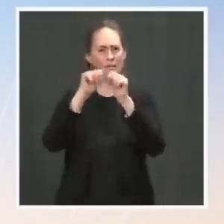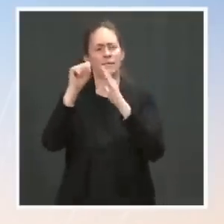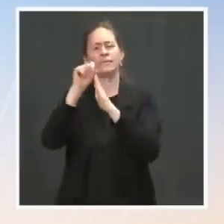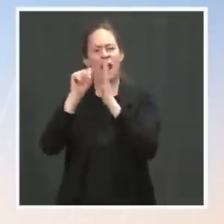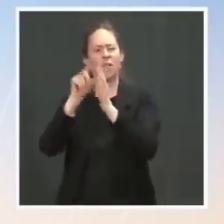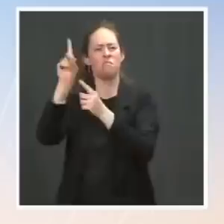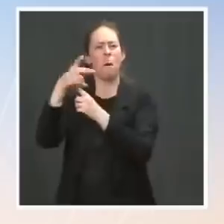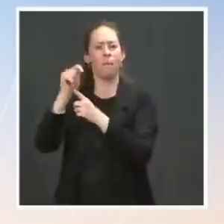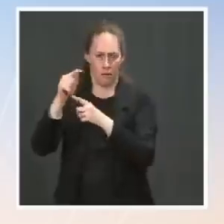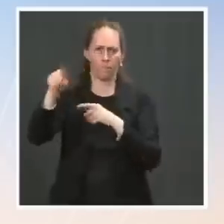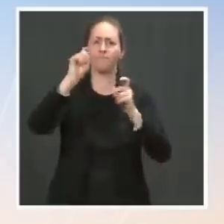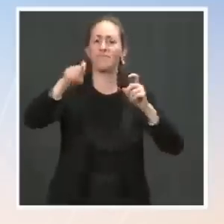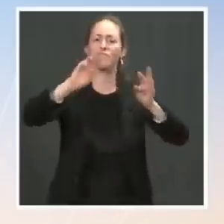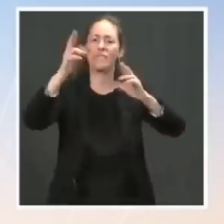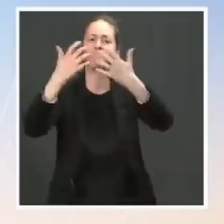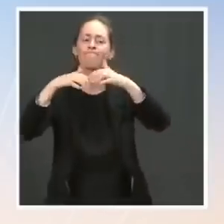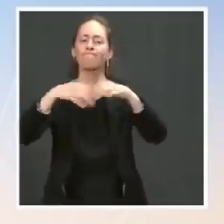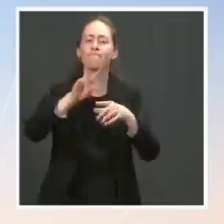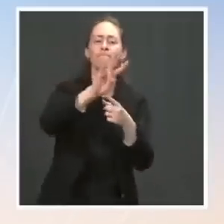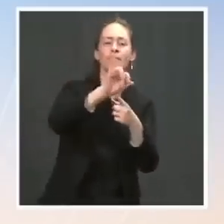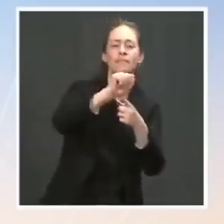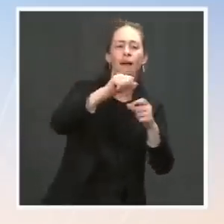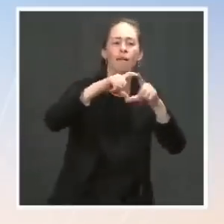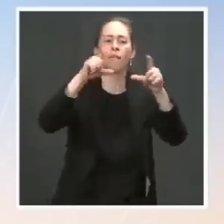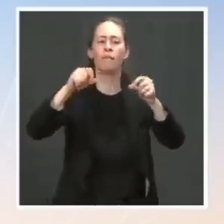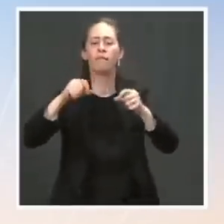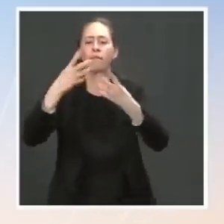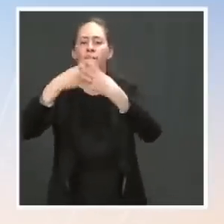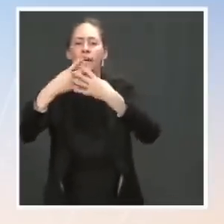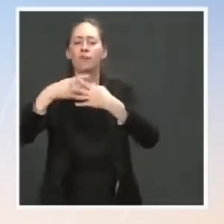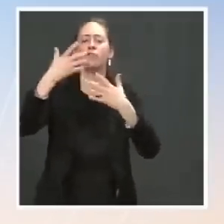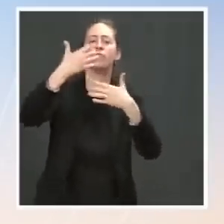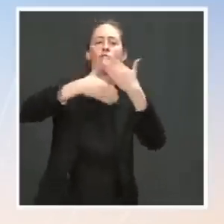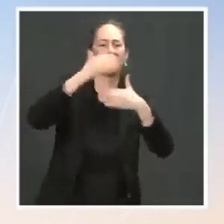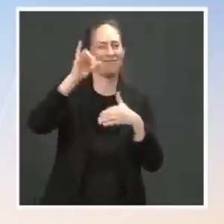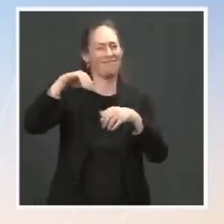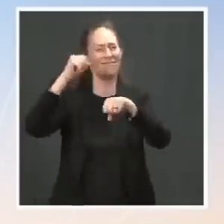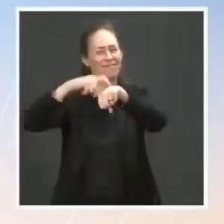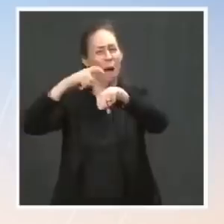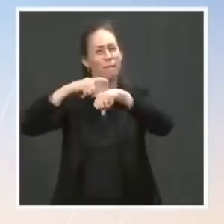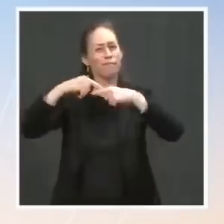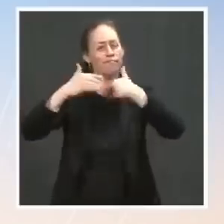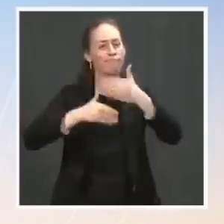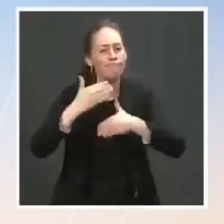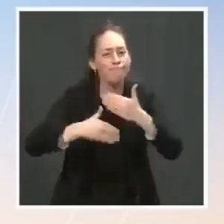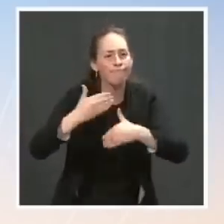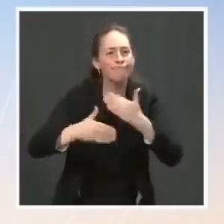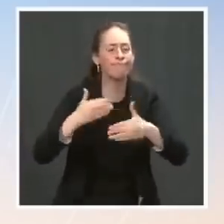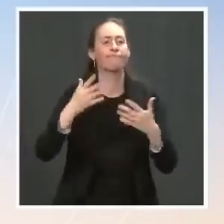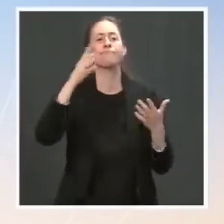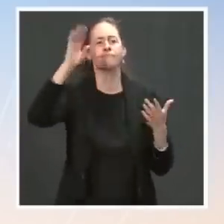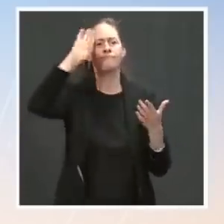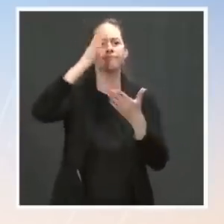do the vetting, which is an important part of the process and can take months. And there are a low number of refugees that are currently through a security